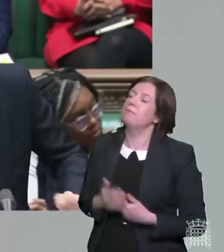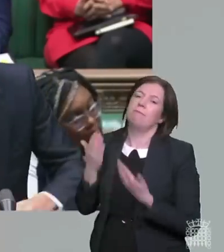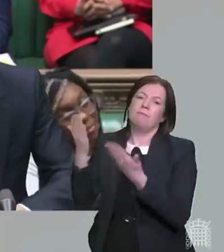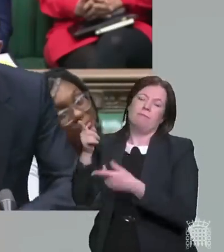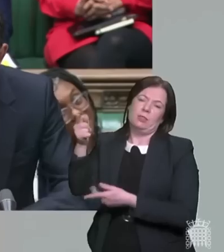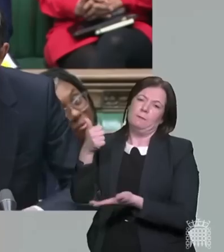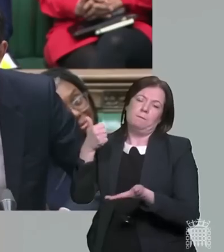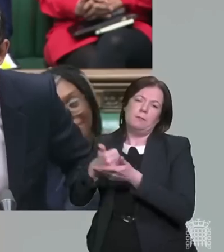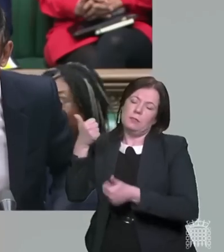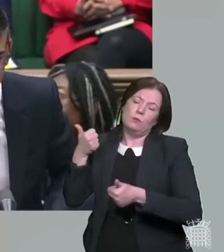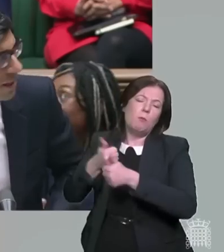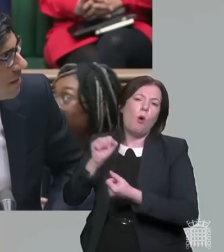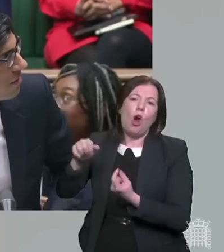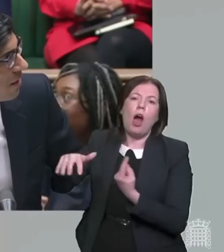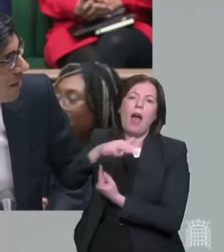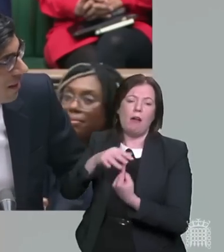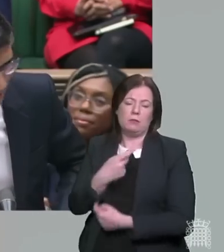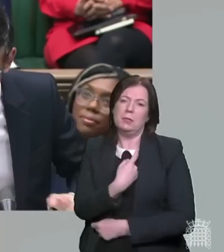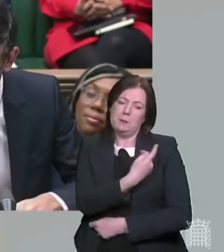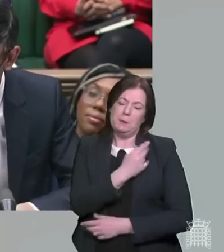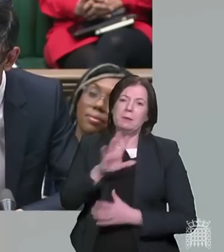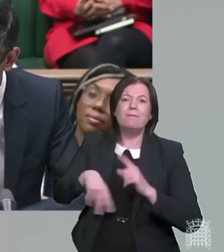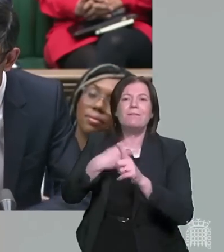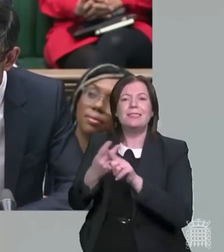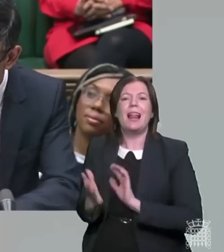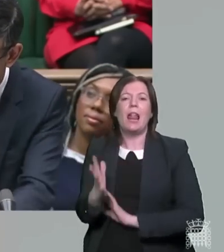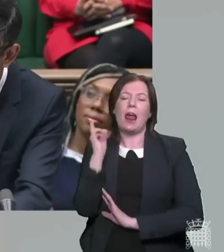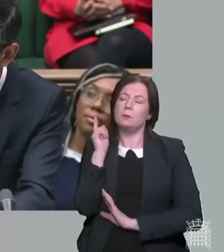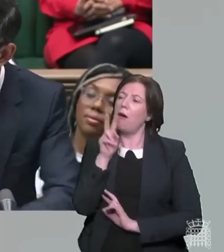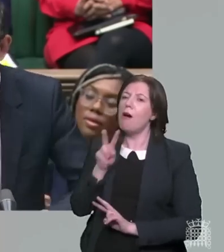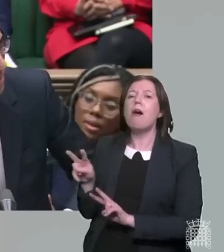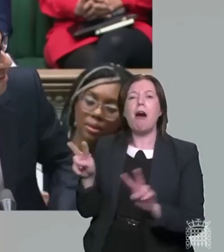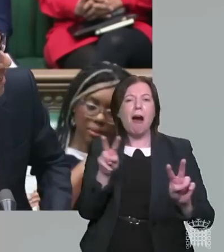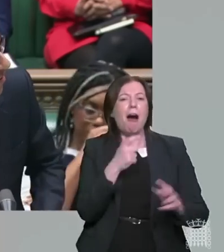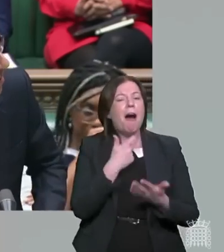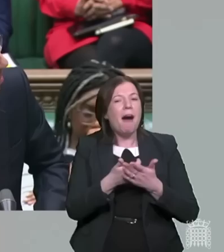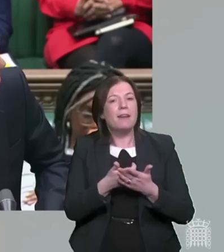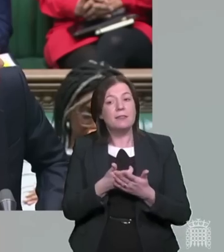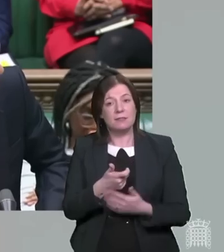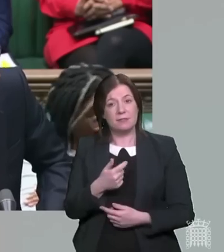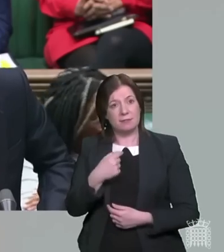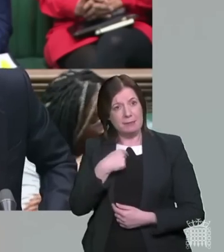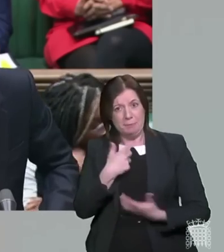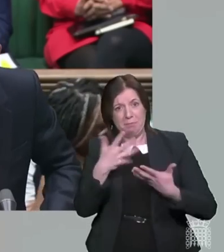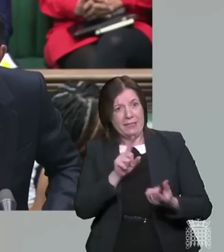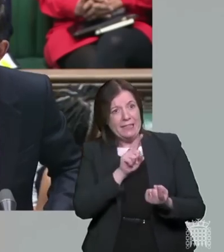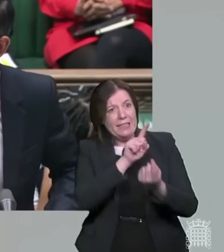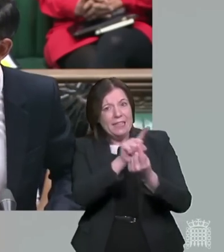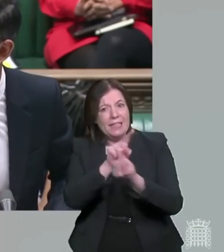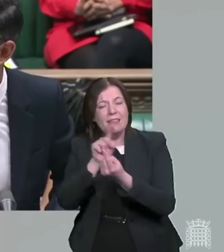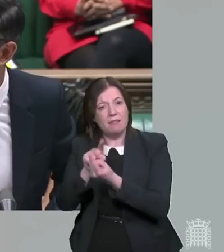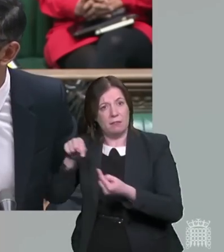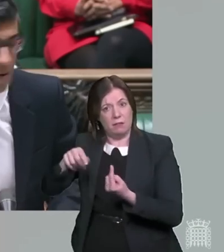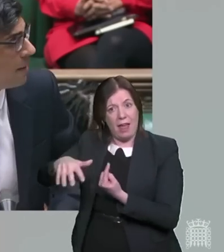the results showed when the Chancellor and I were lucky to visit her last week. And as she pointed out, and as did many of the people that we spoke to, this